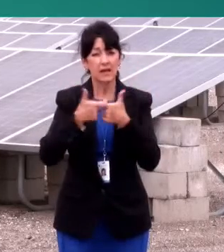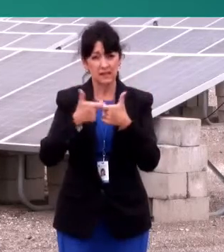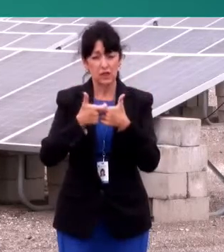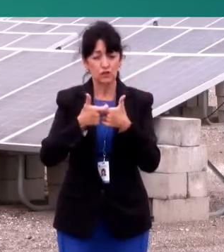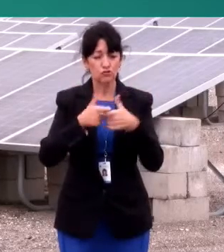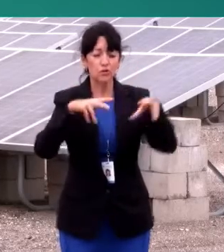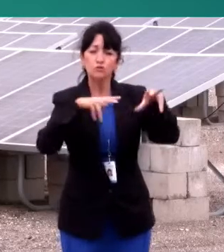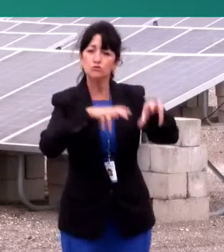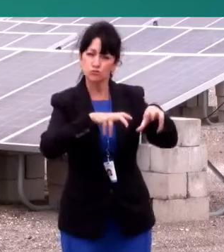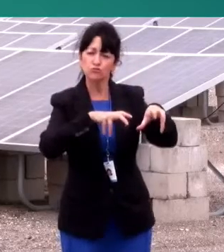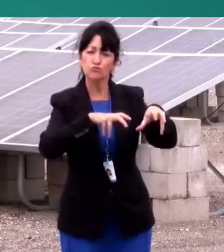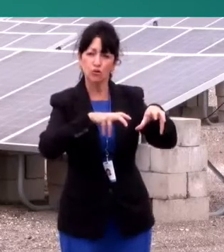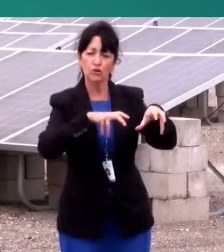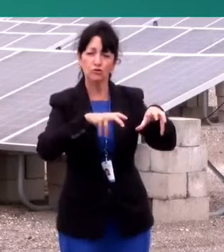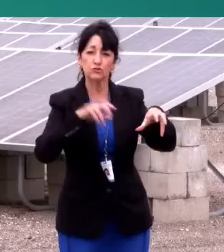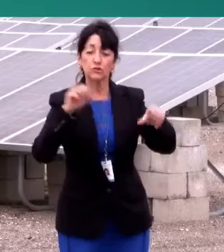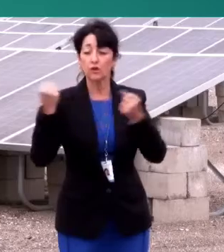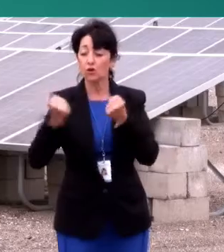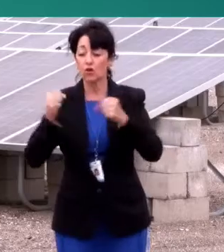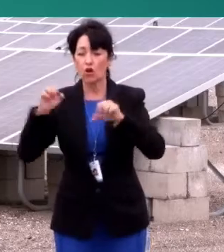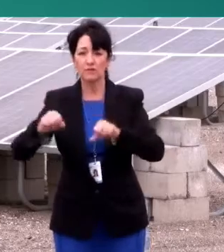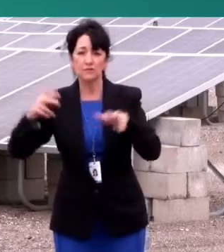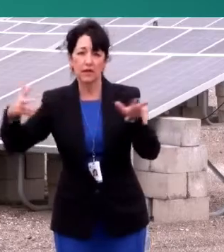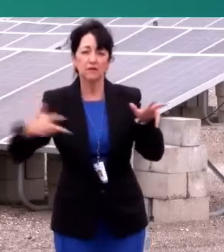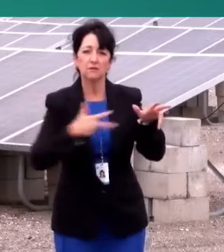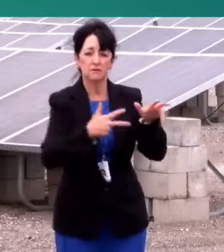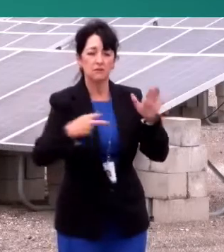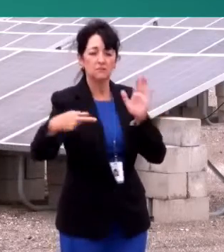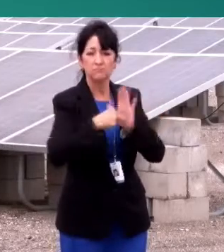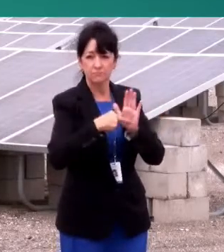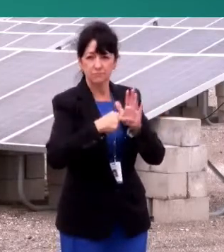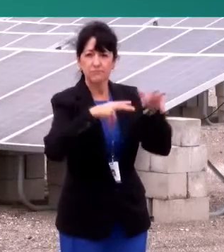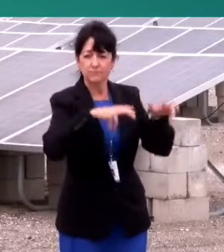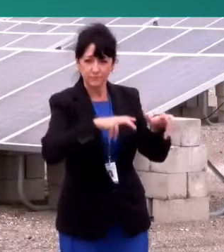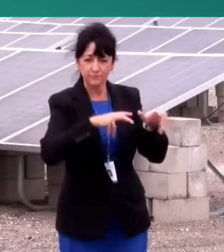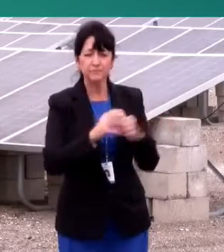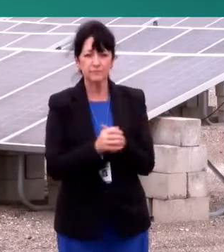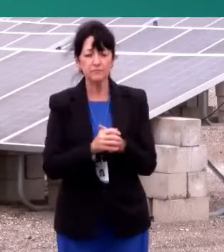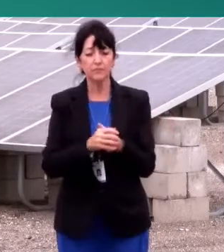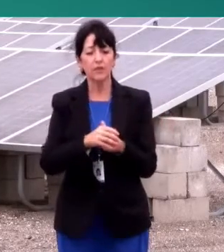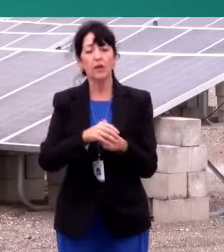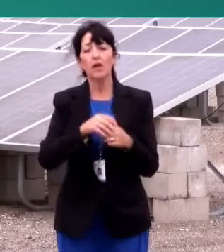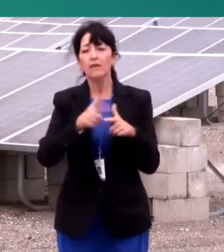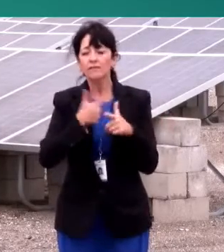state, by allowing the state to charge then for the cost of the energy. But you know,